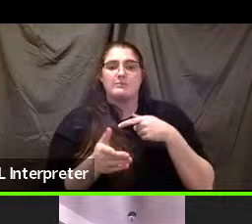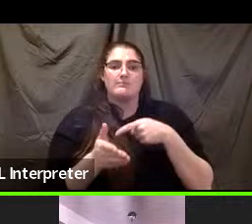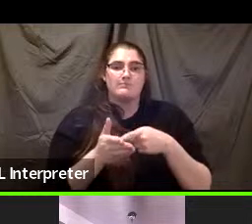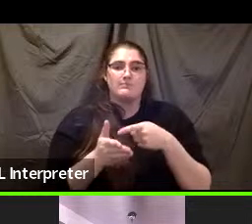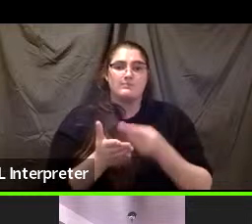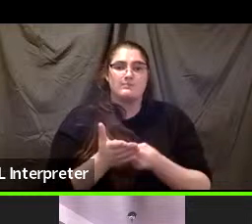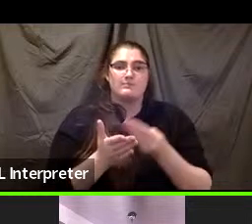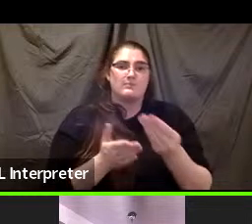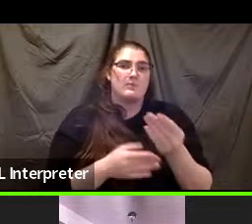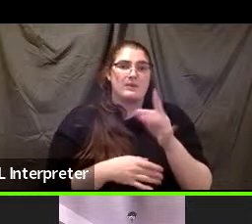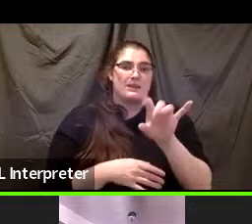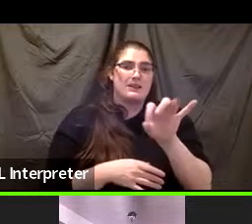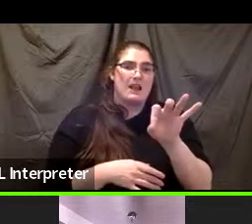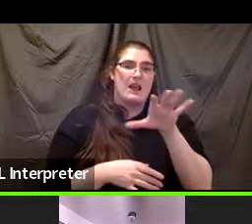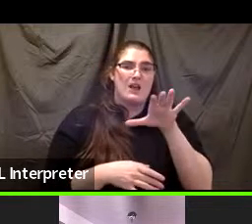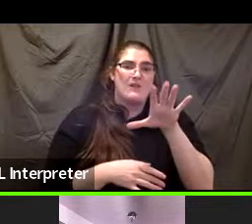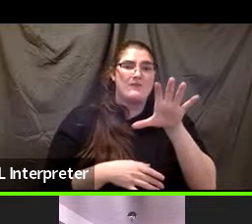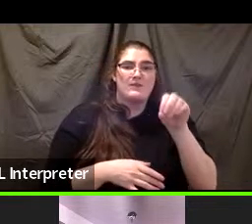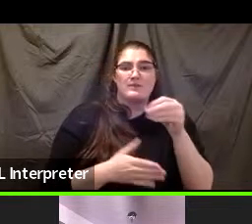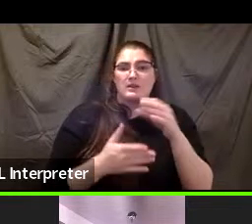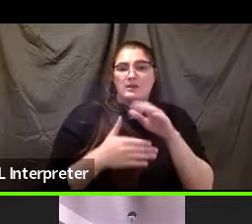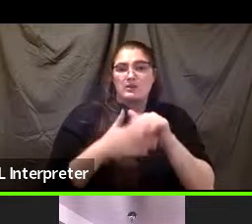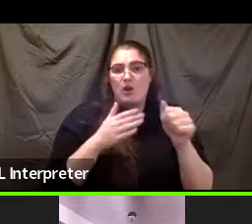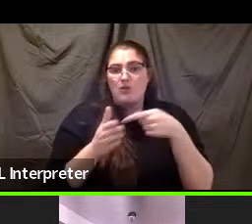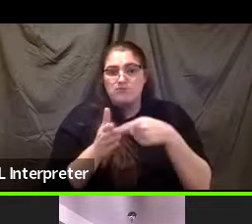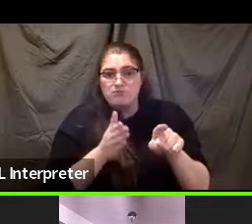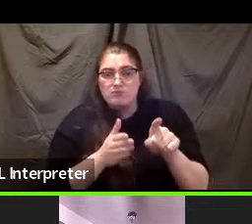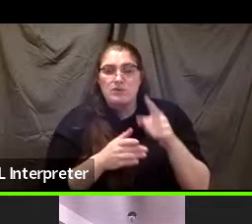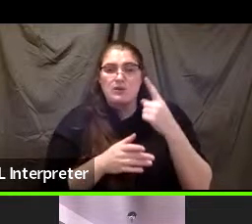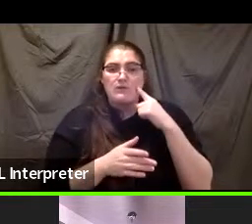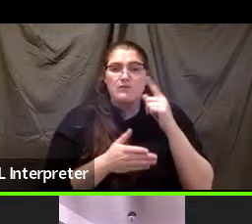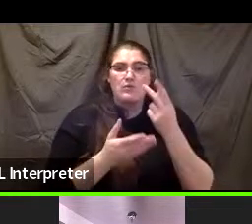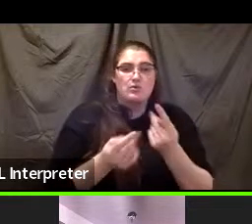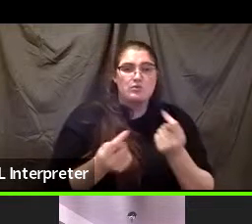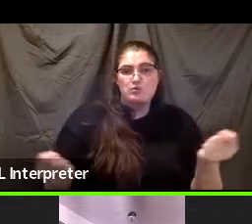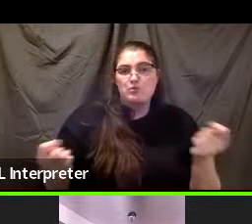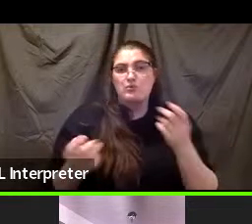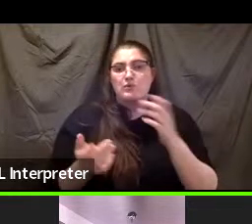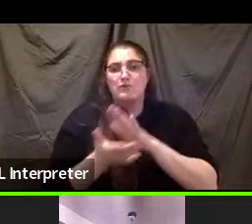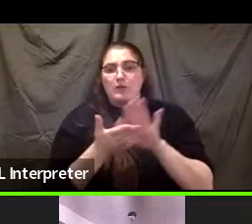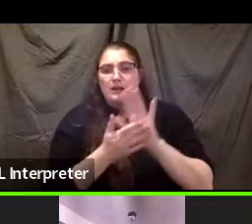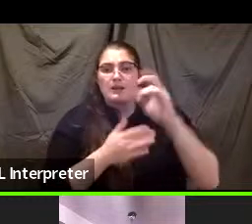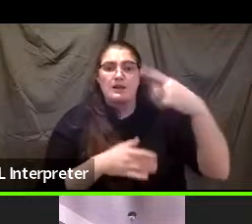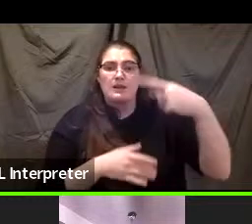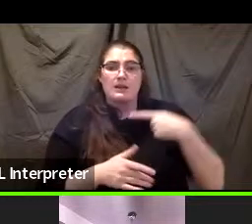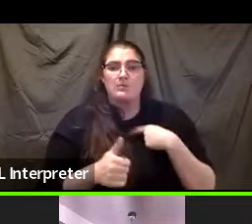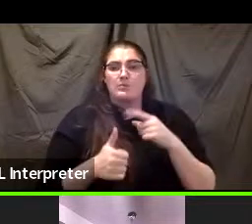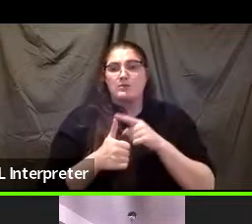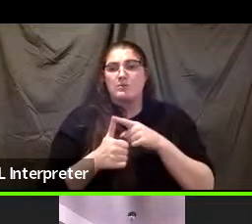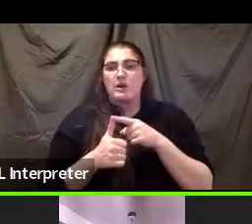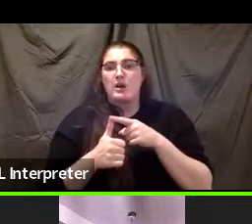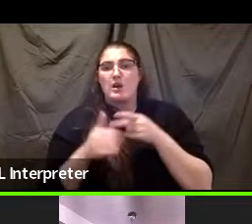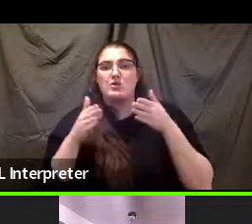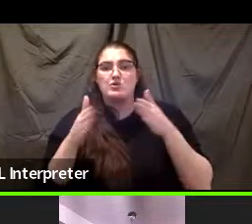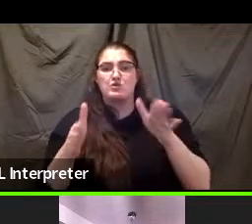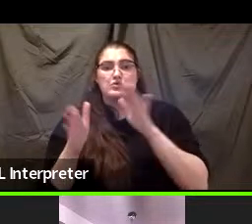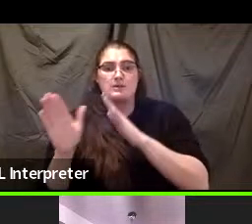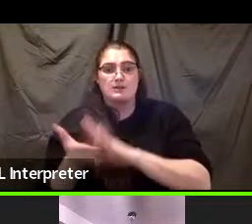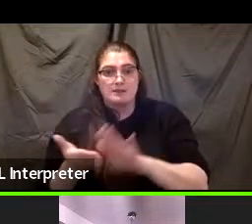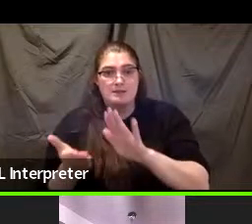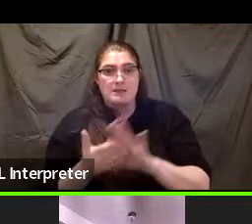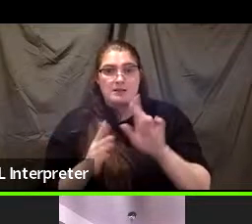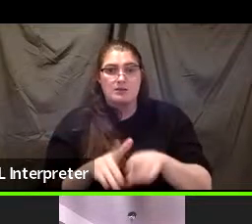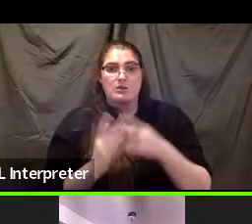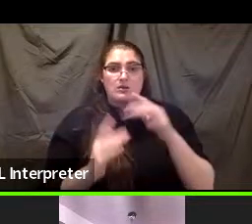of taxpayer dollars for tools, for cleanups, when one, street sweeping resumes on March